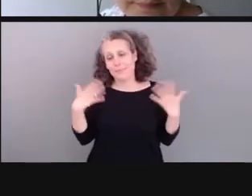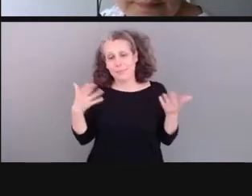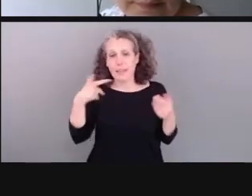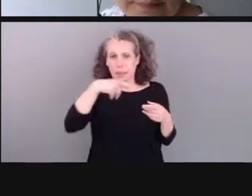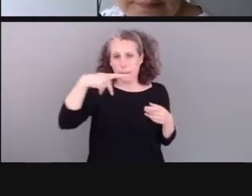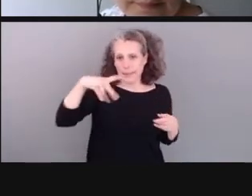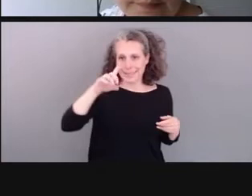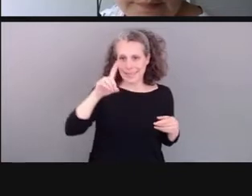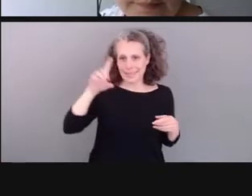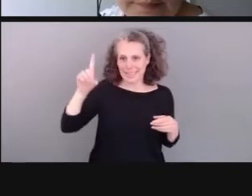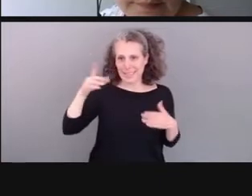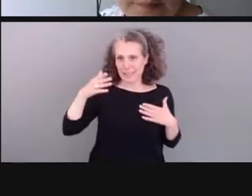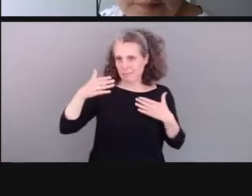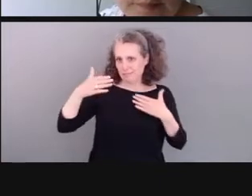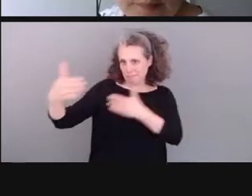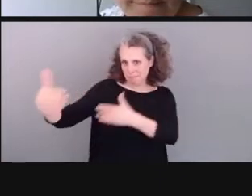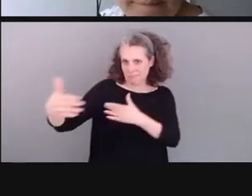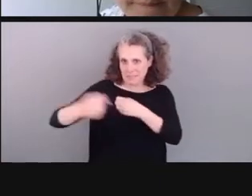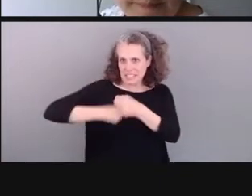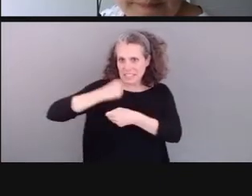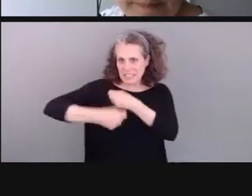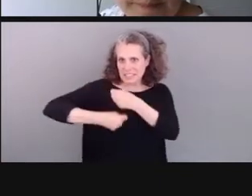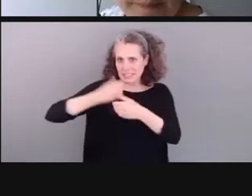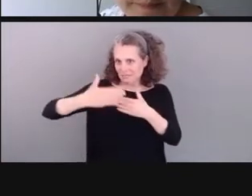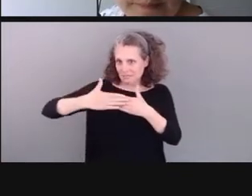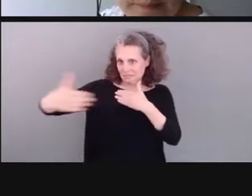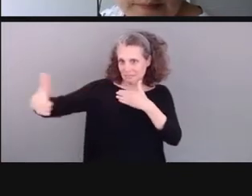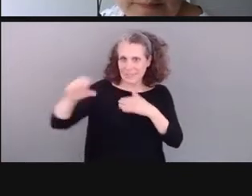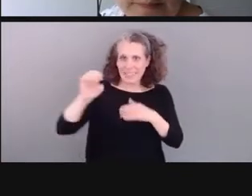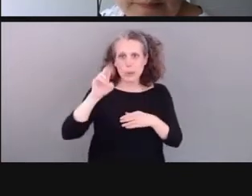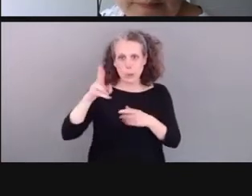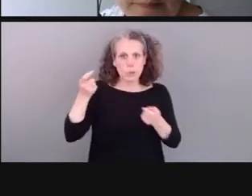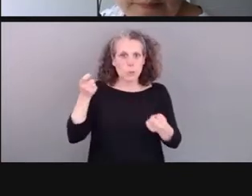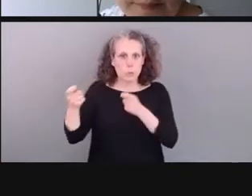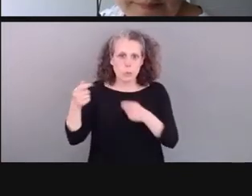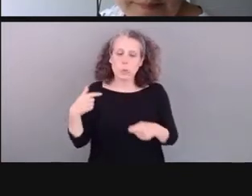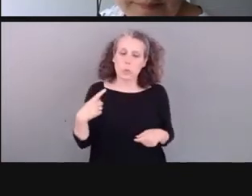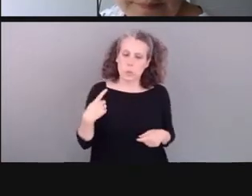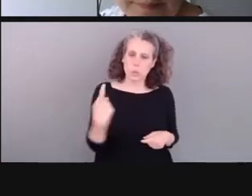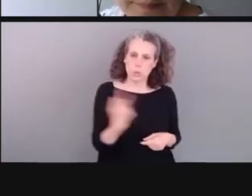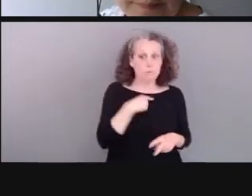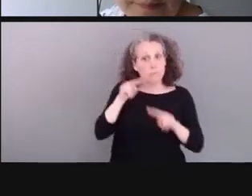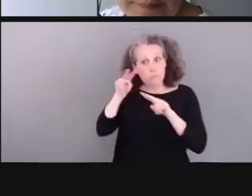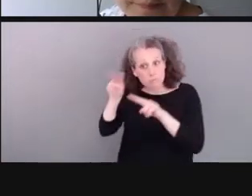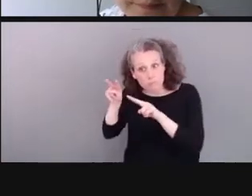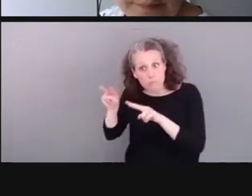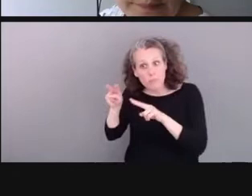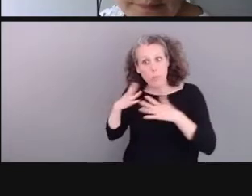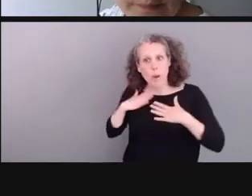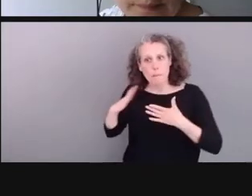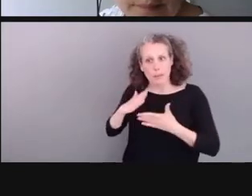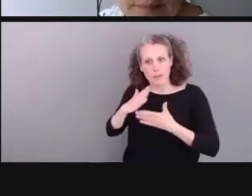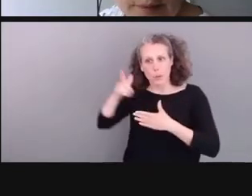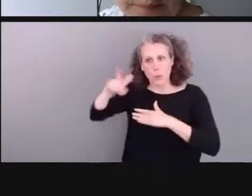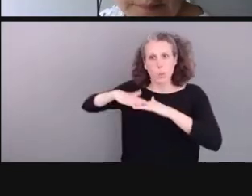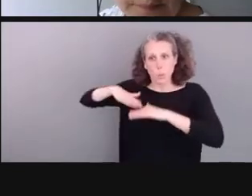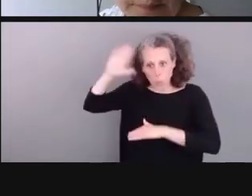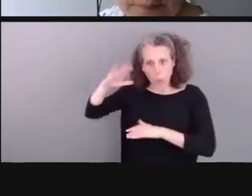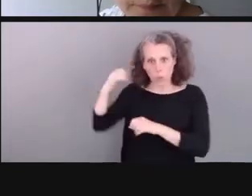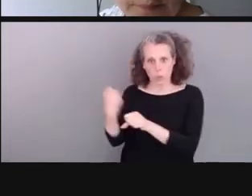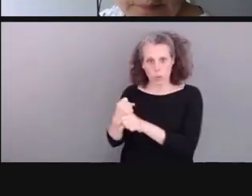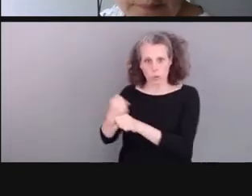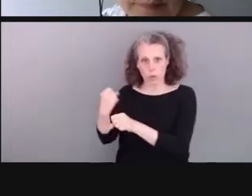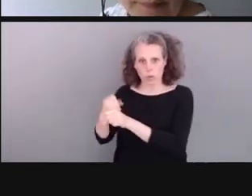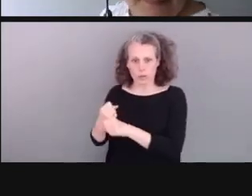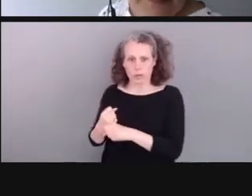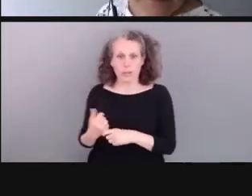platform in next year. So we want really to make sure that there's more done in this front too. Jelena,